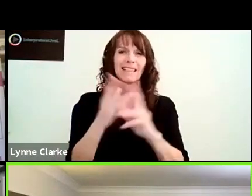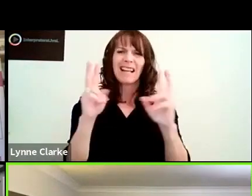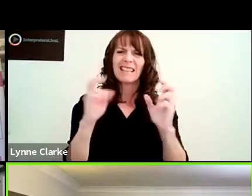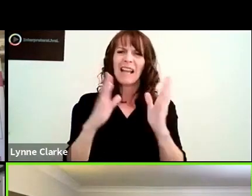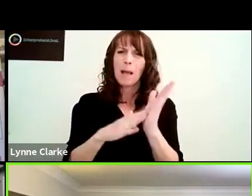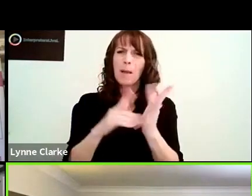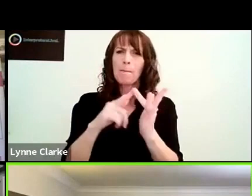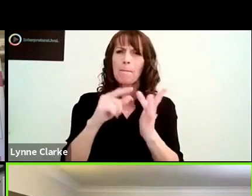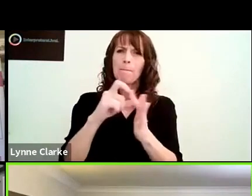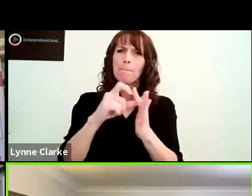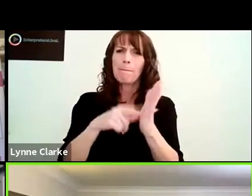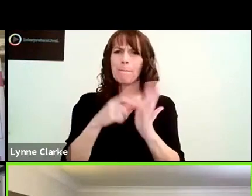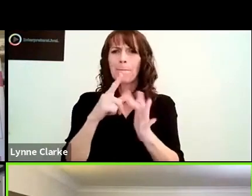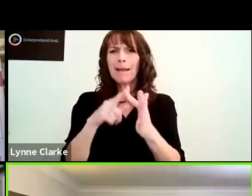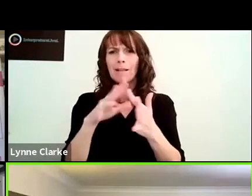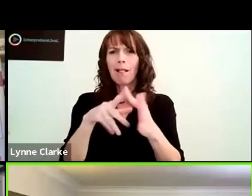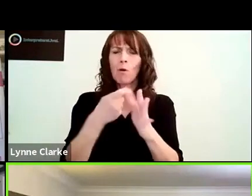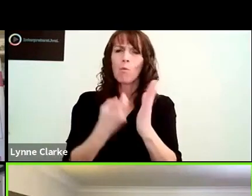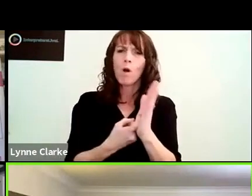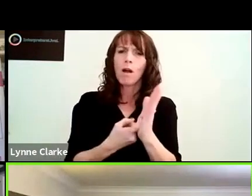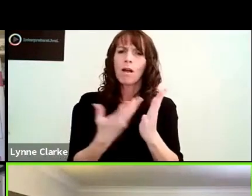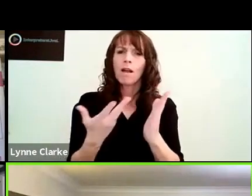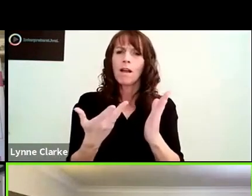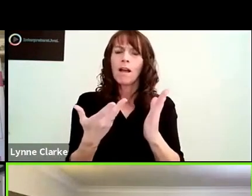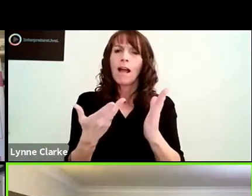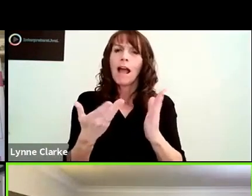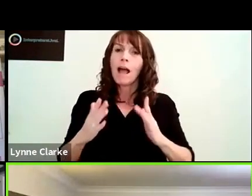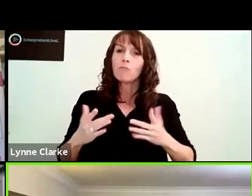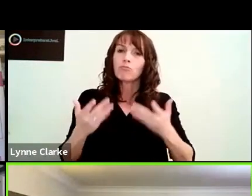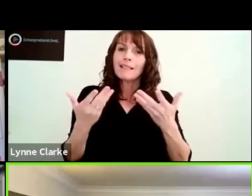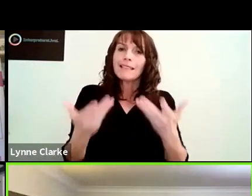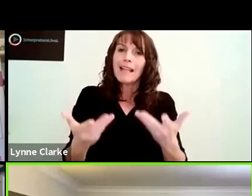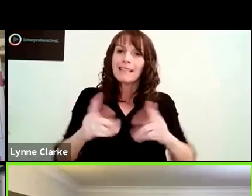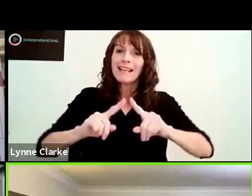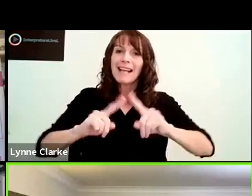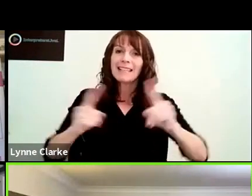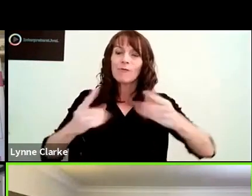essentially, and scrapes your website and presents a different layer,